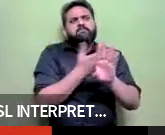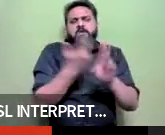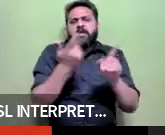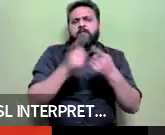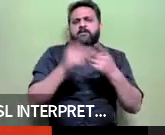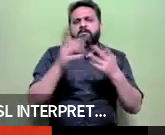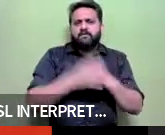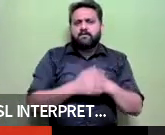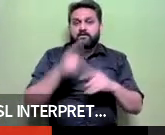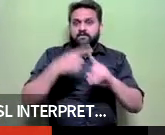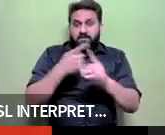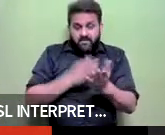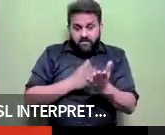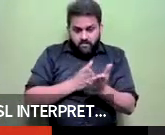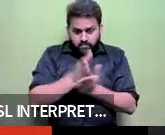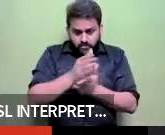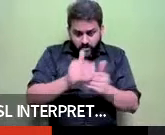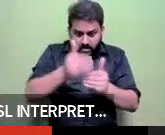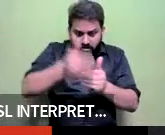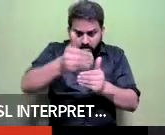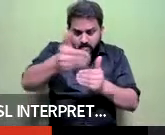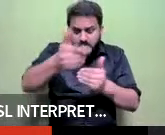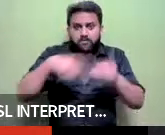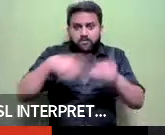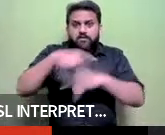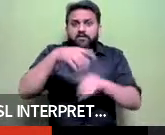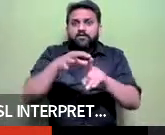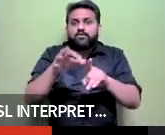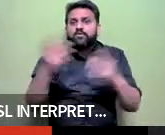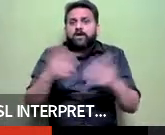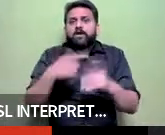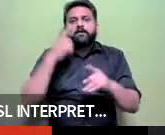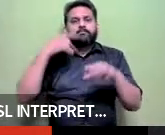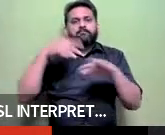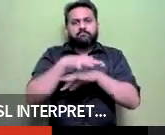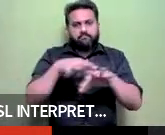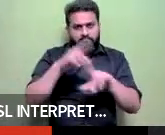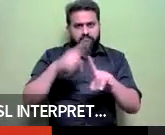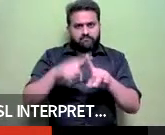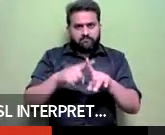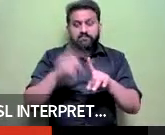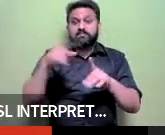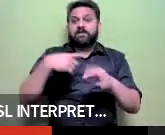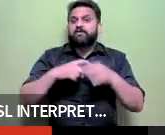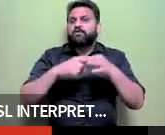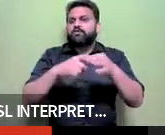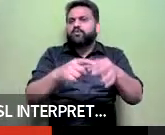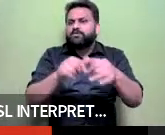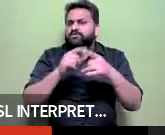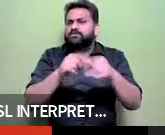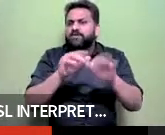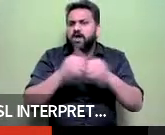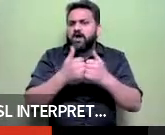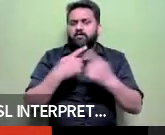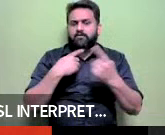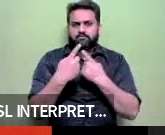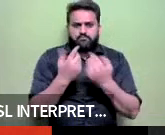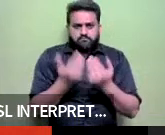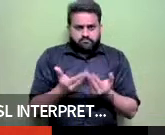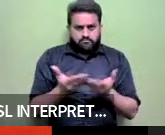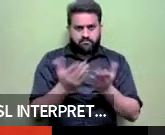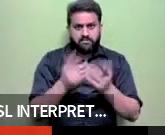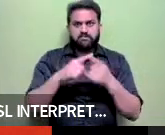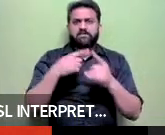have a roadmap that what you are going to present. Then you need to demonstrate your question and answering skills. And then you should have a